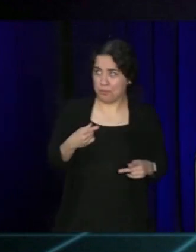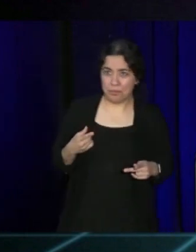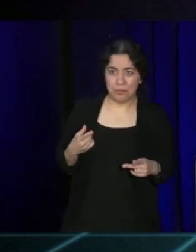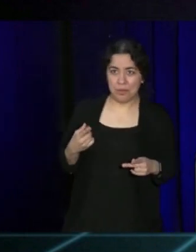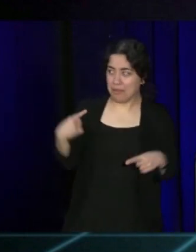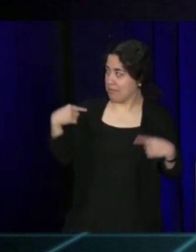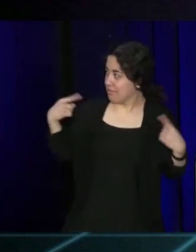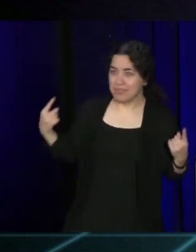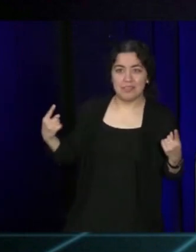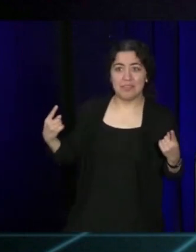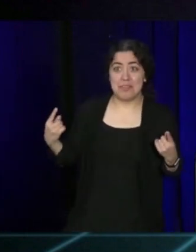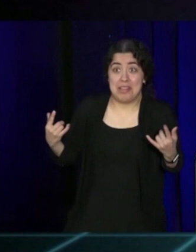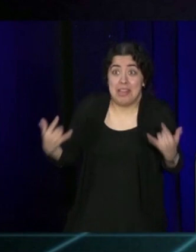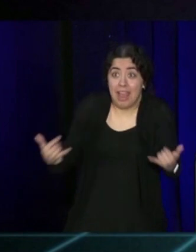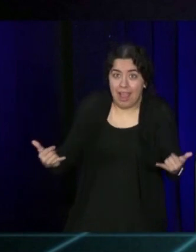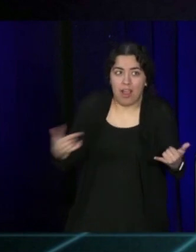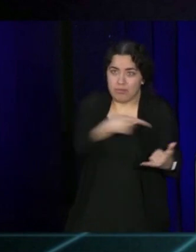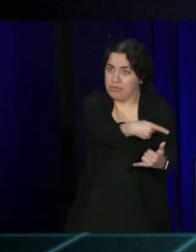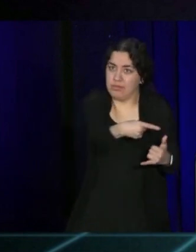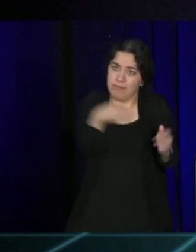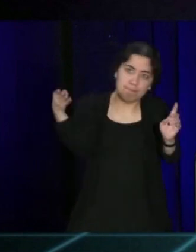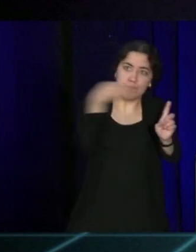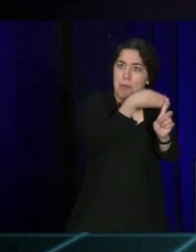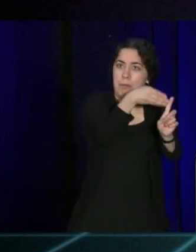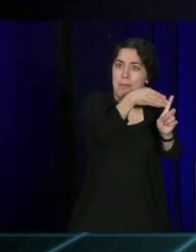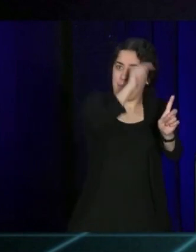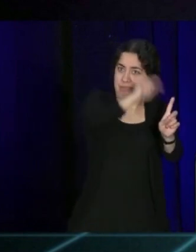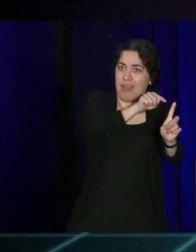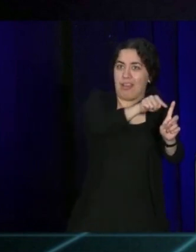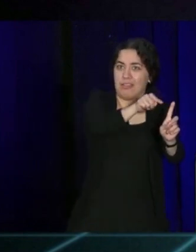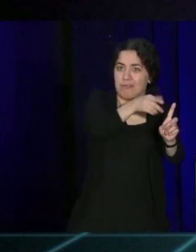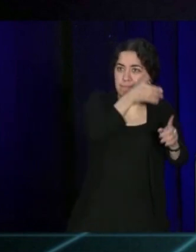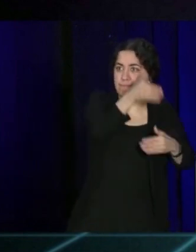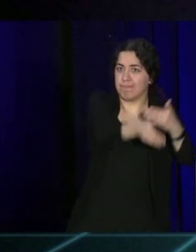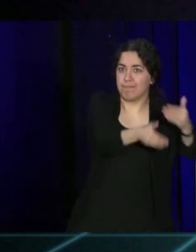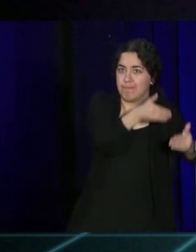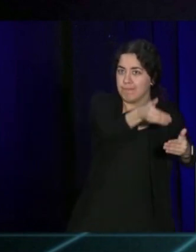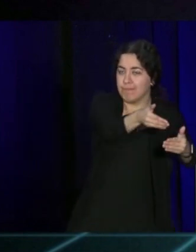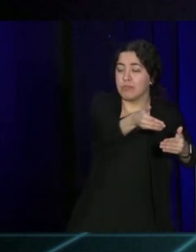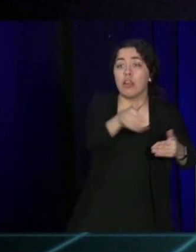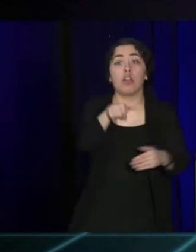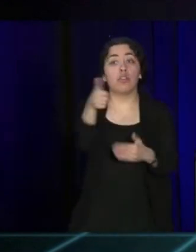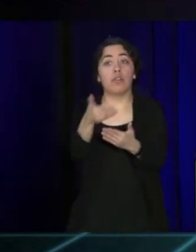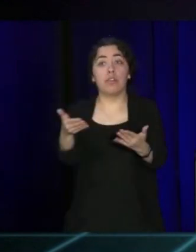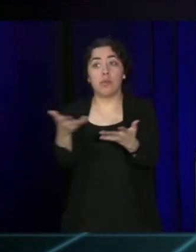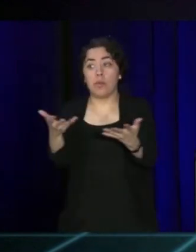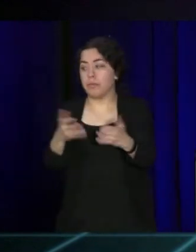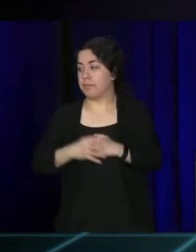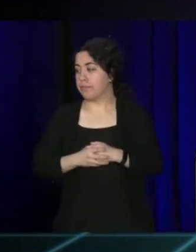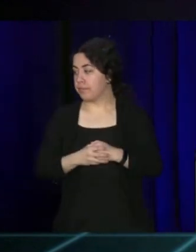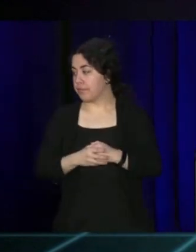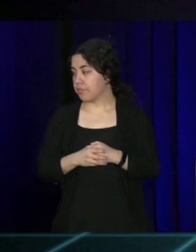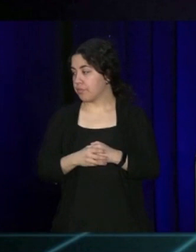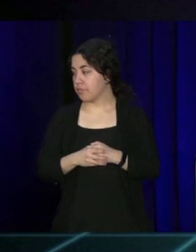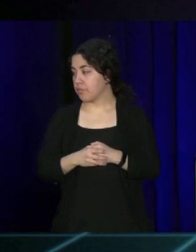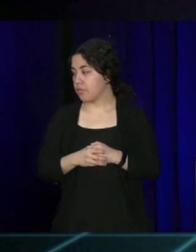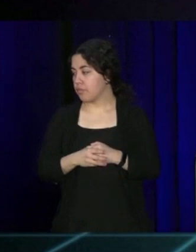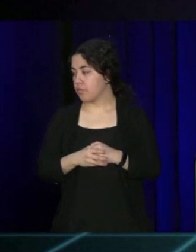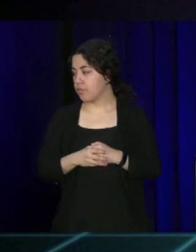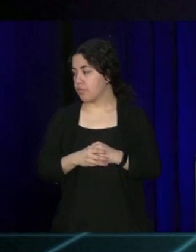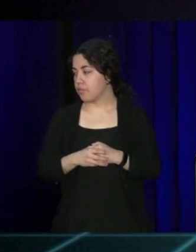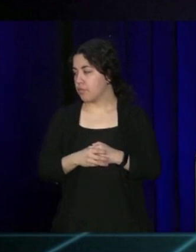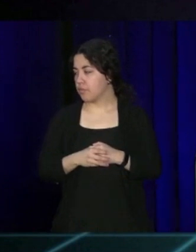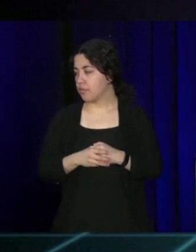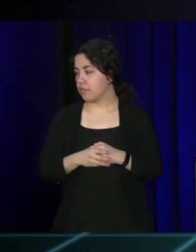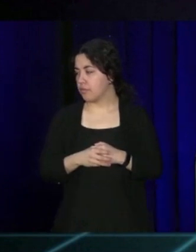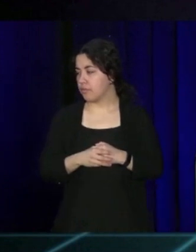are. Another thing is, I'm strong that React is still good enough for most of us,